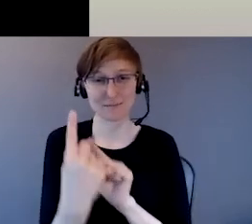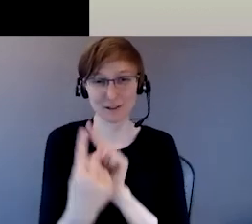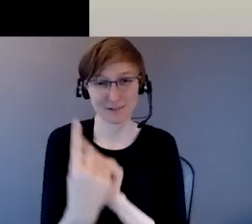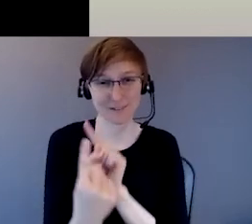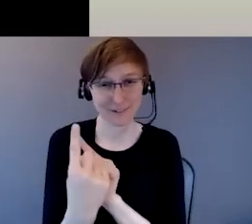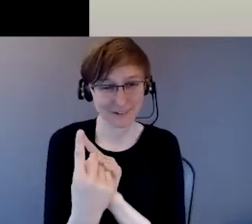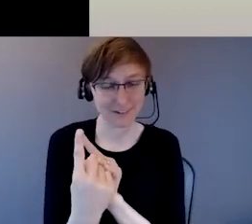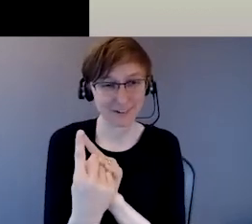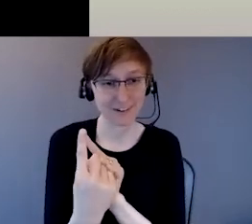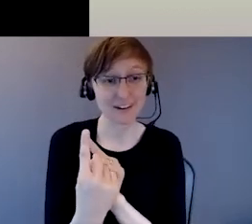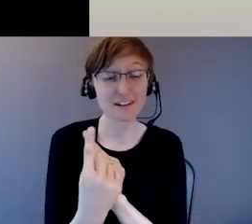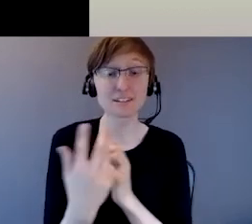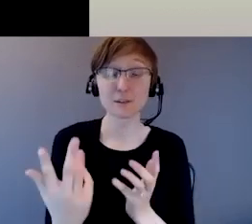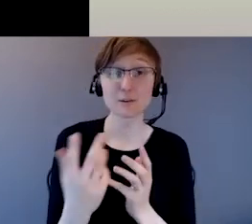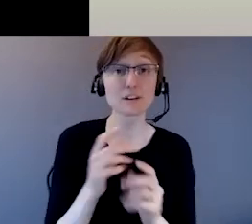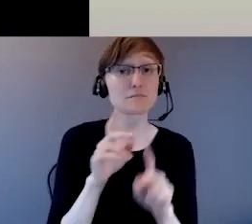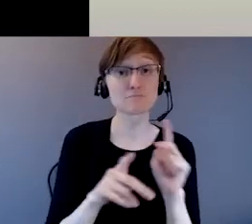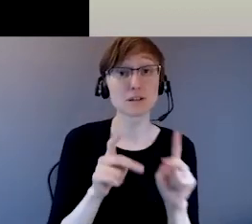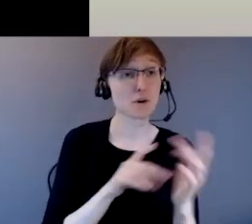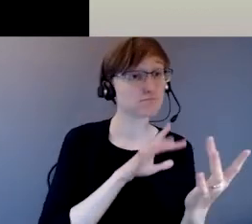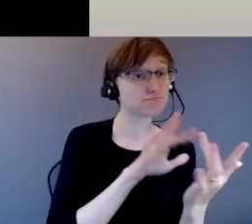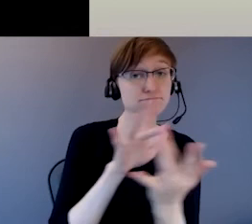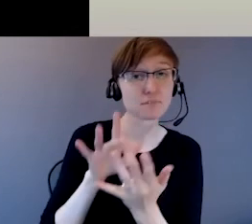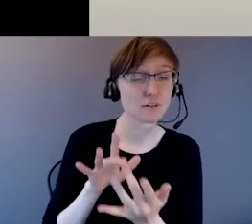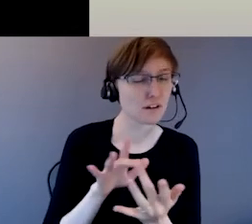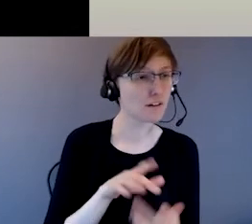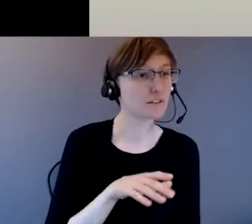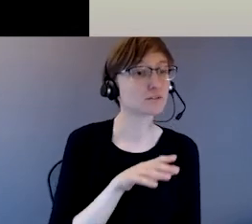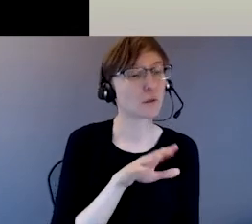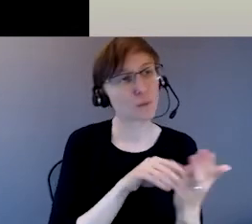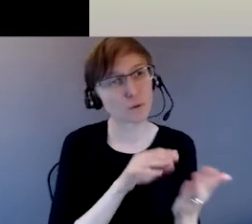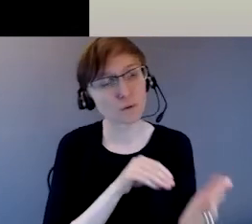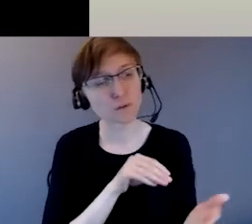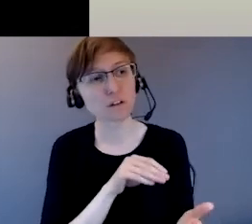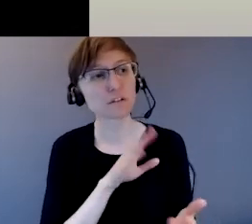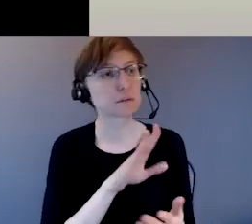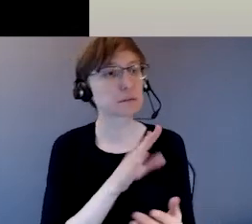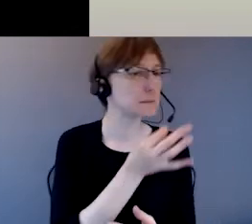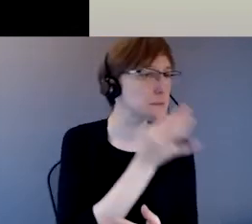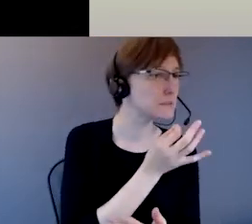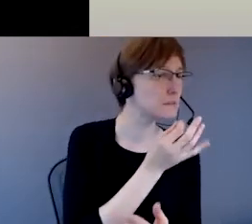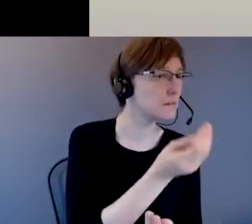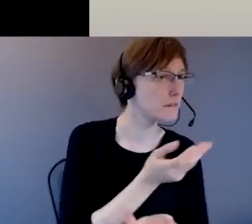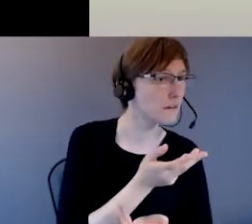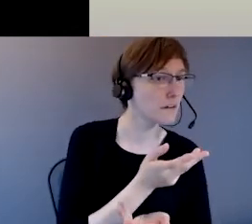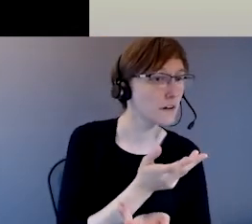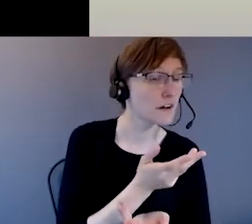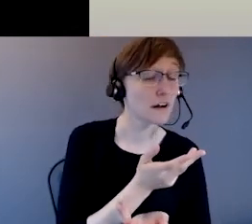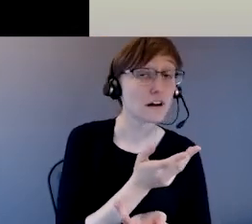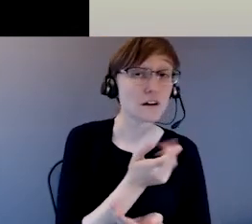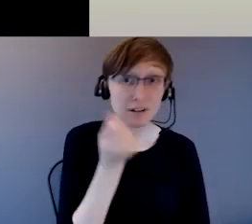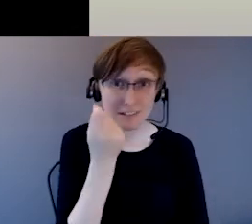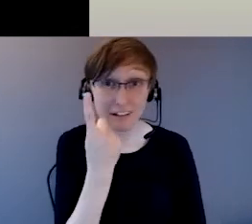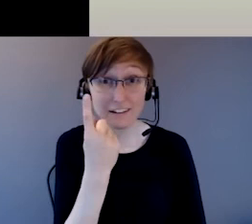people reaching out to connect with others, to learn from them and share their expertise, but it's done in such a way that you're actually guiding